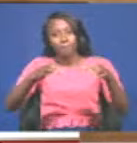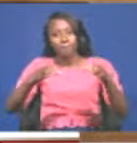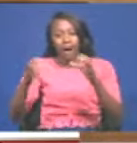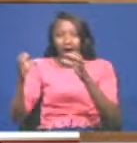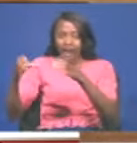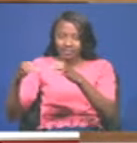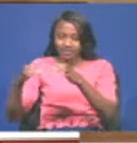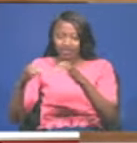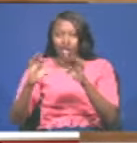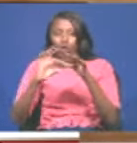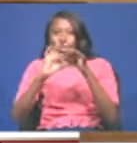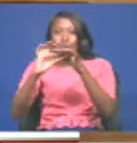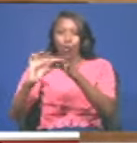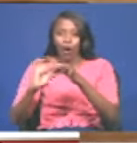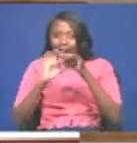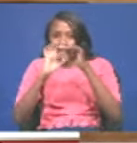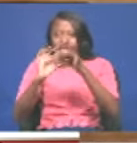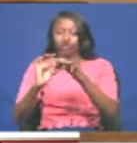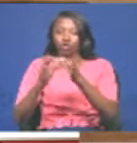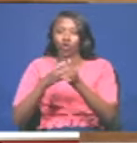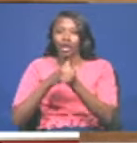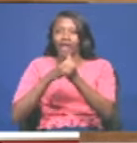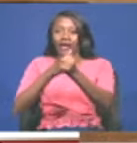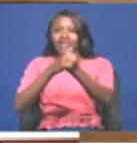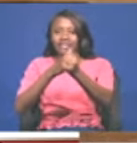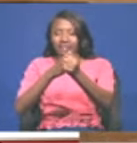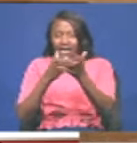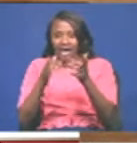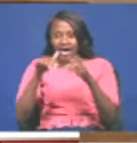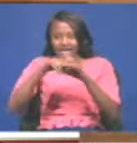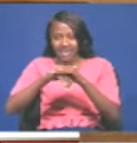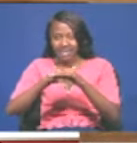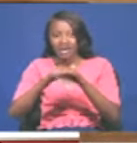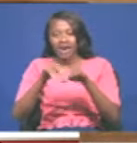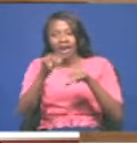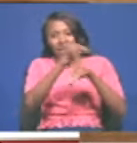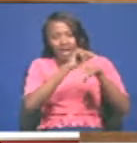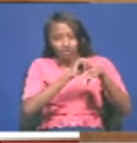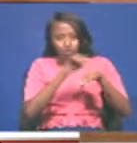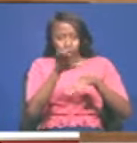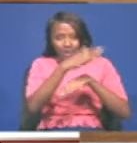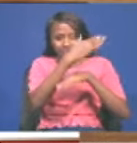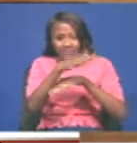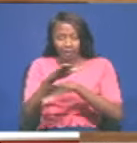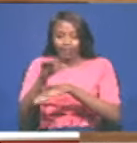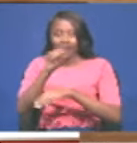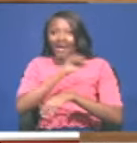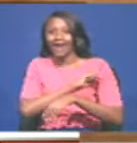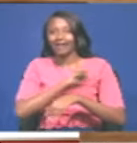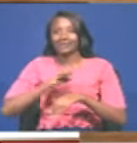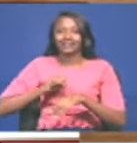coalition leadership in both National Assembly and the Senate.